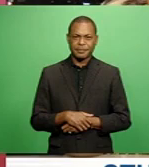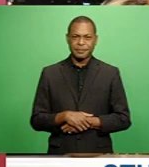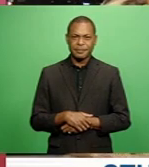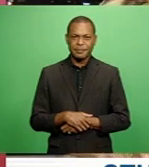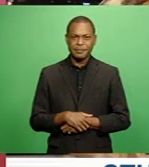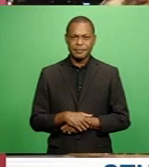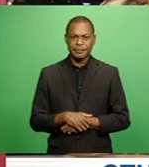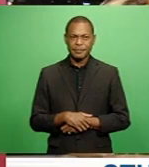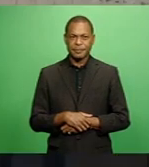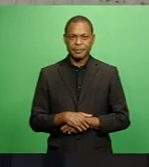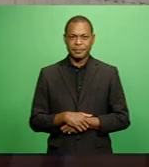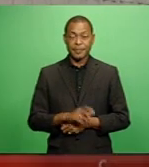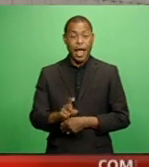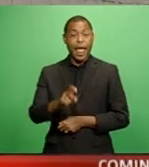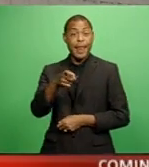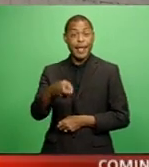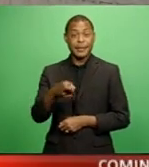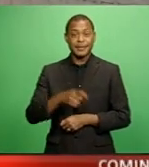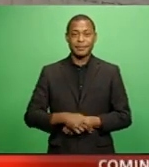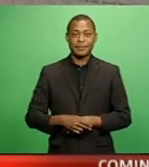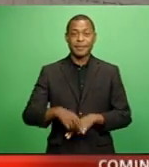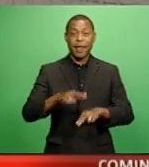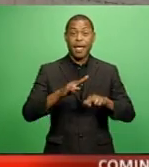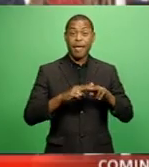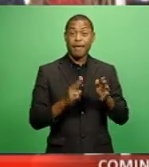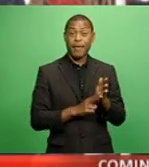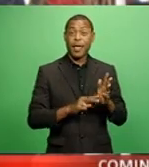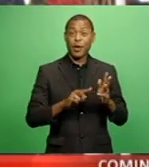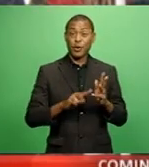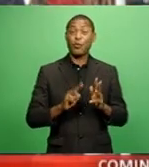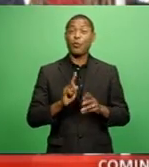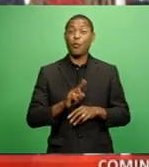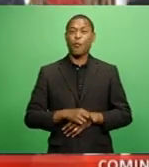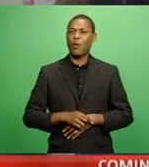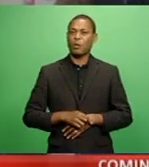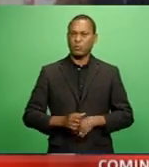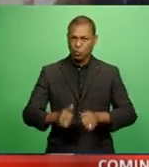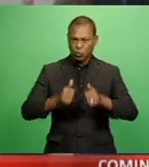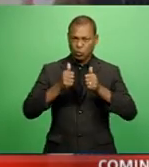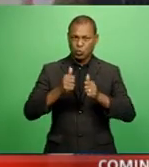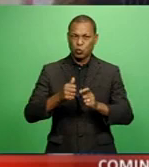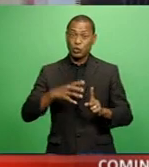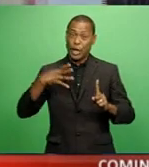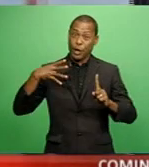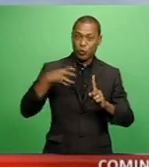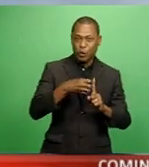Panisa. Up ahead, FNU records healthy enrollment numbers.